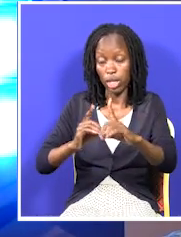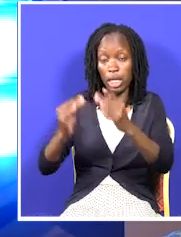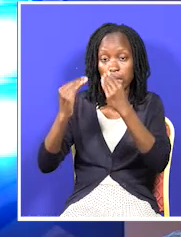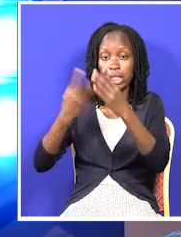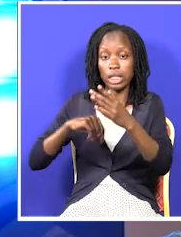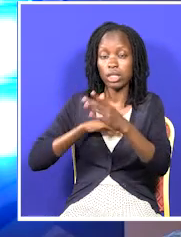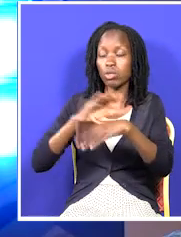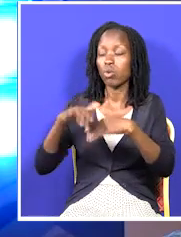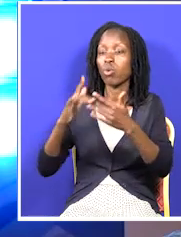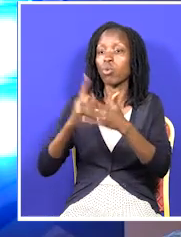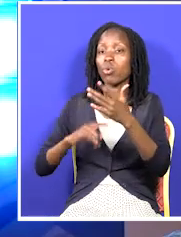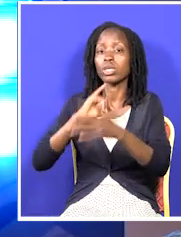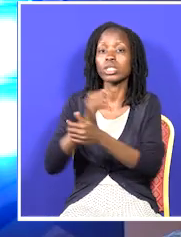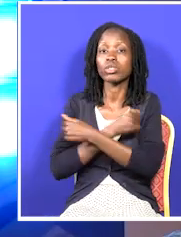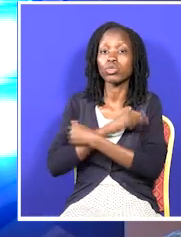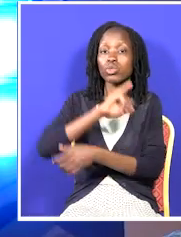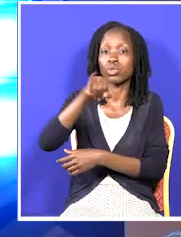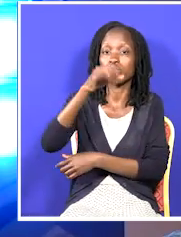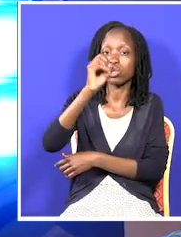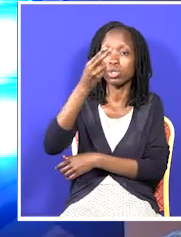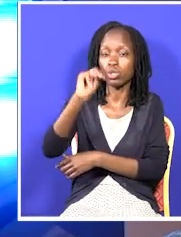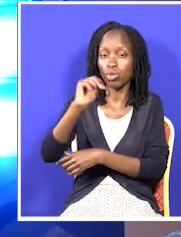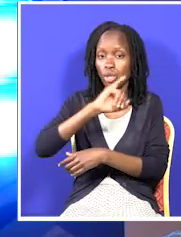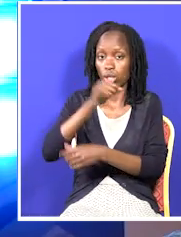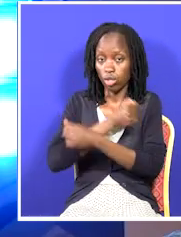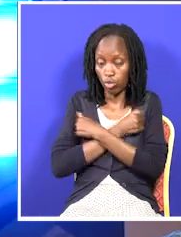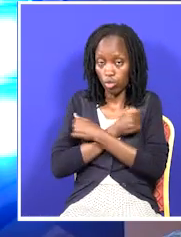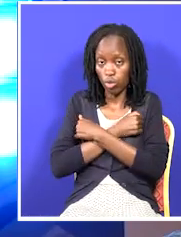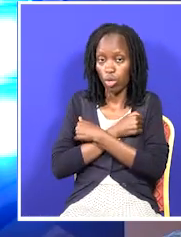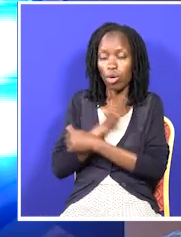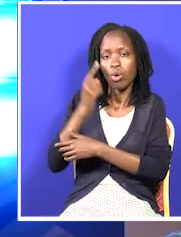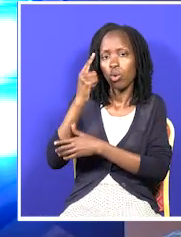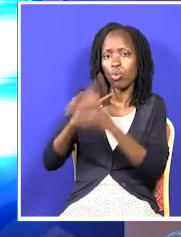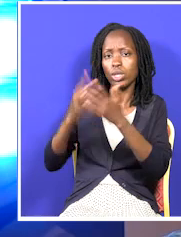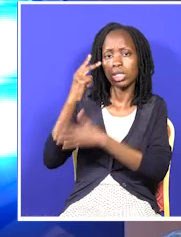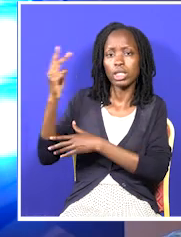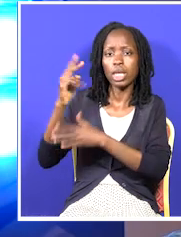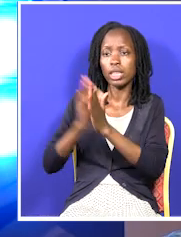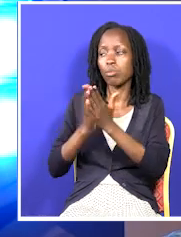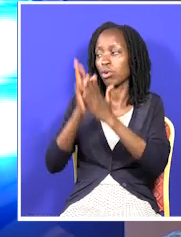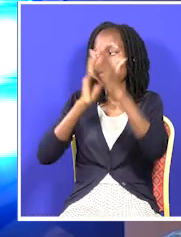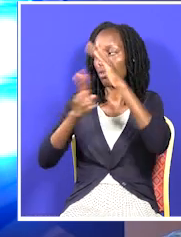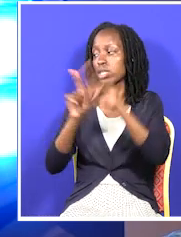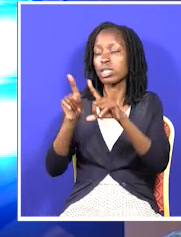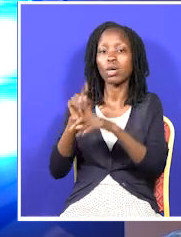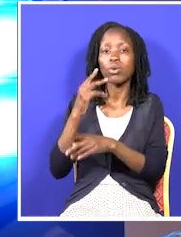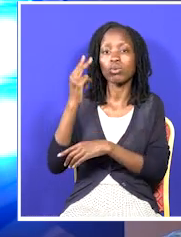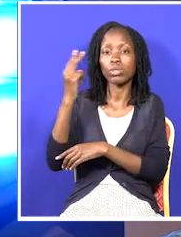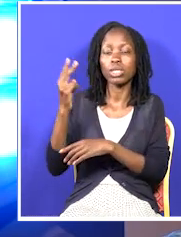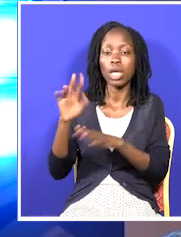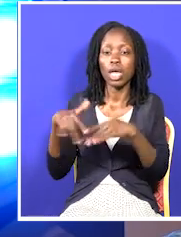teaches us, or what John saw, or what was revealed to John in the book of Revelation. We are going to look at how does